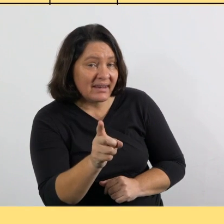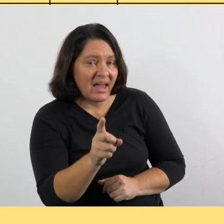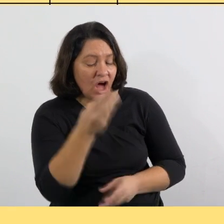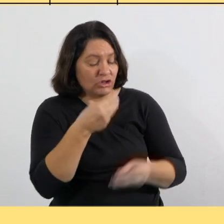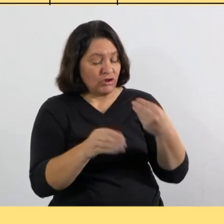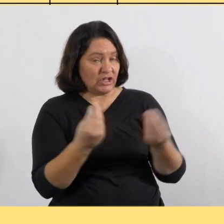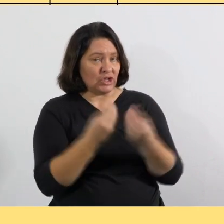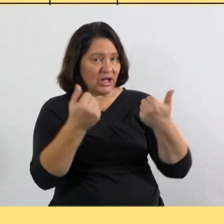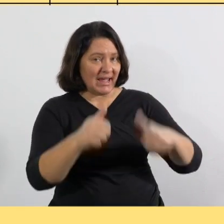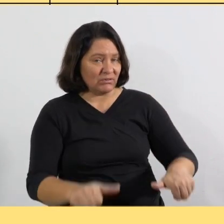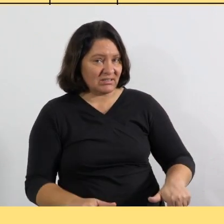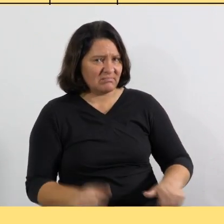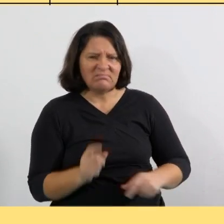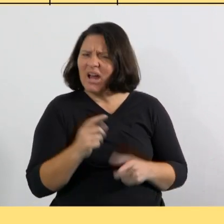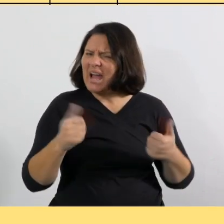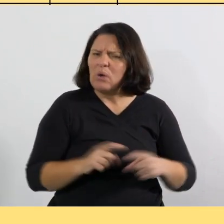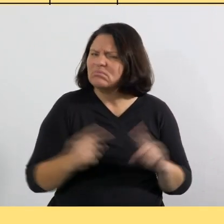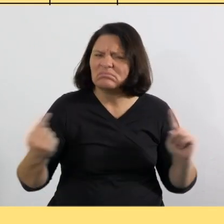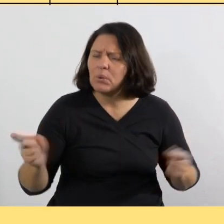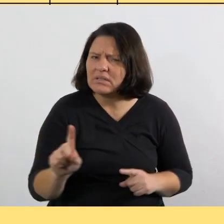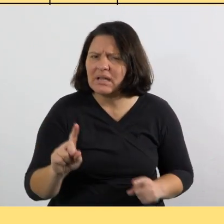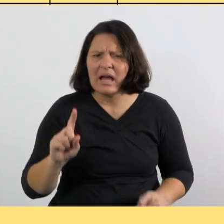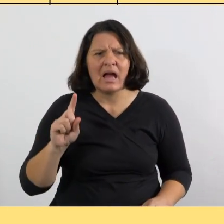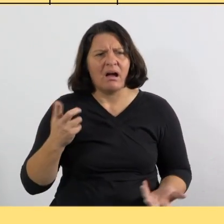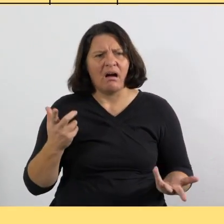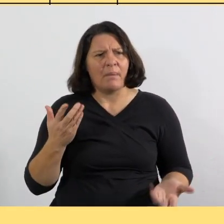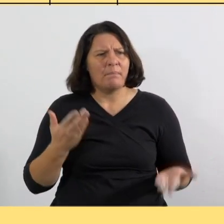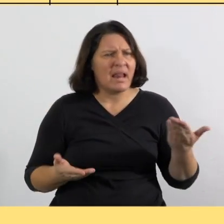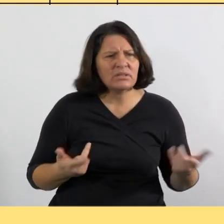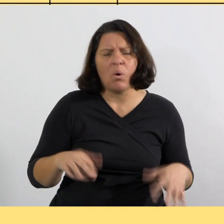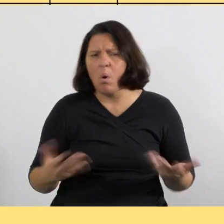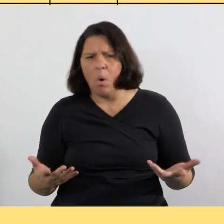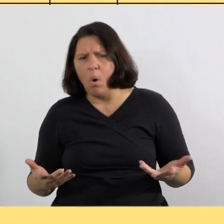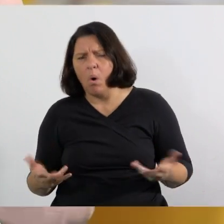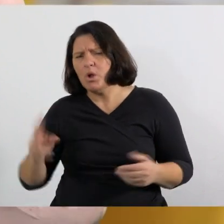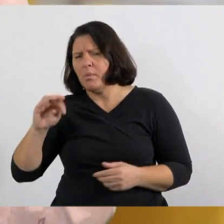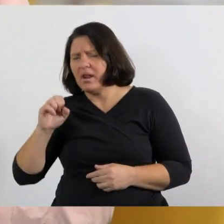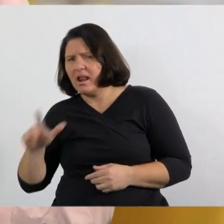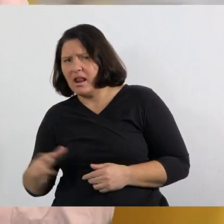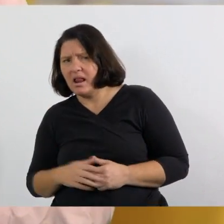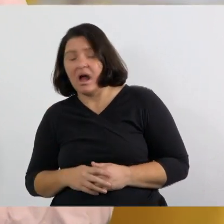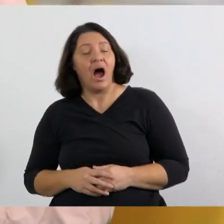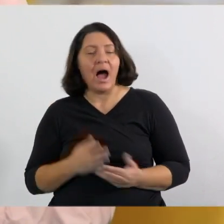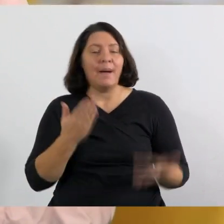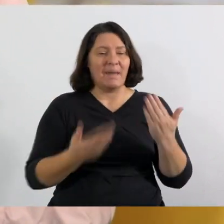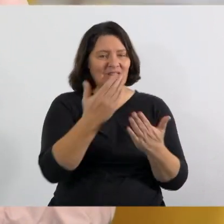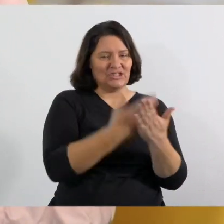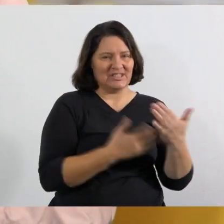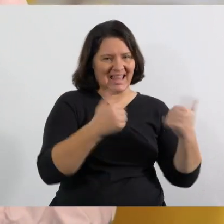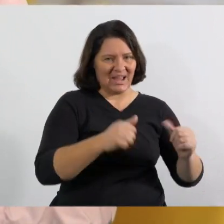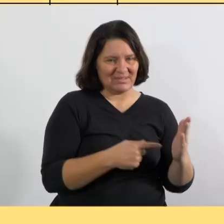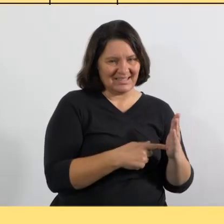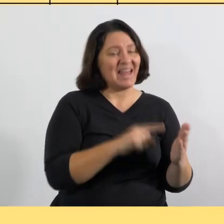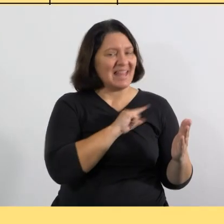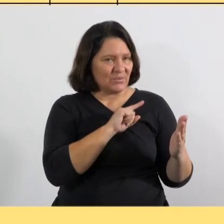account, what type of an account is it? Is it a balance sheet account or a nominal account? It is a balance sheet account. Hence you see the word